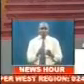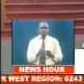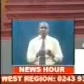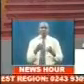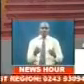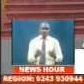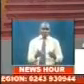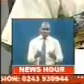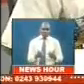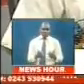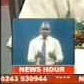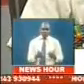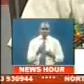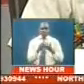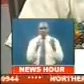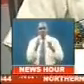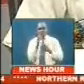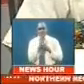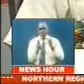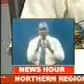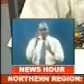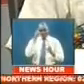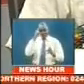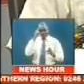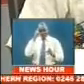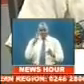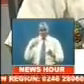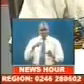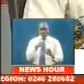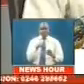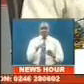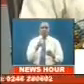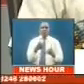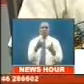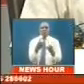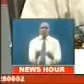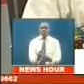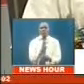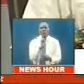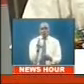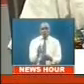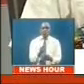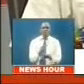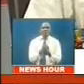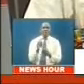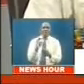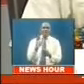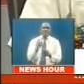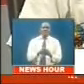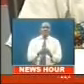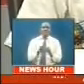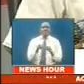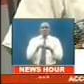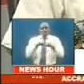Now, so what about some who have said that we have homegrown solutions that could have been used to stabilize the city, some were